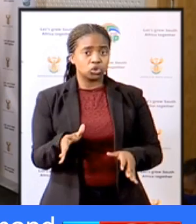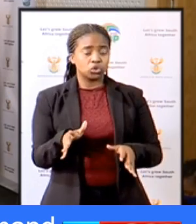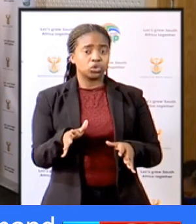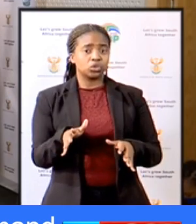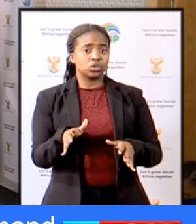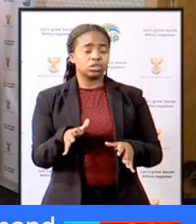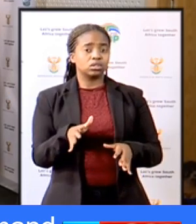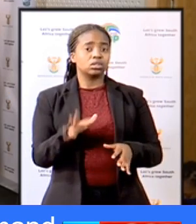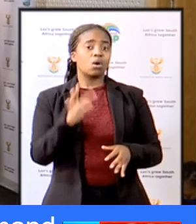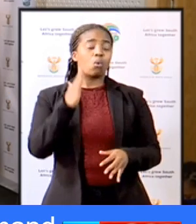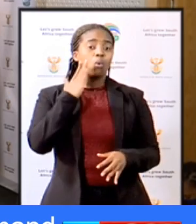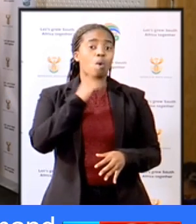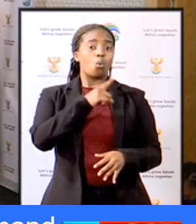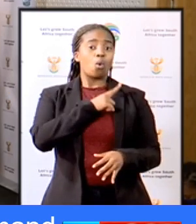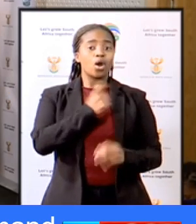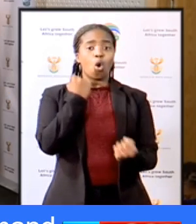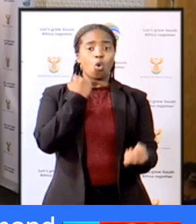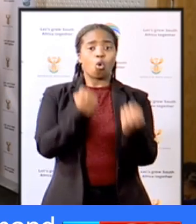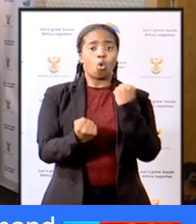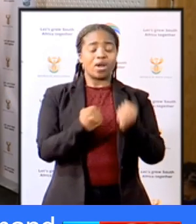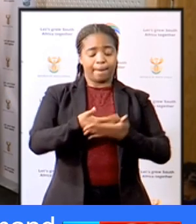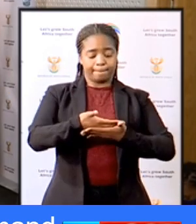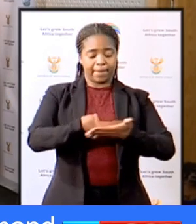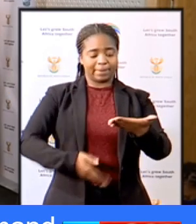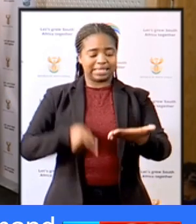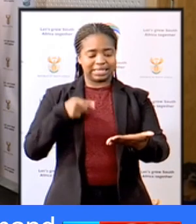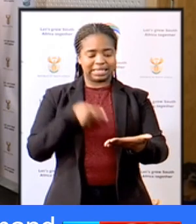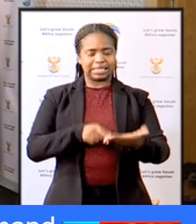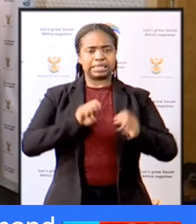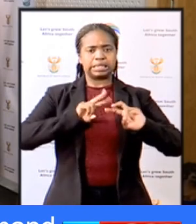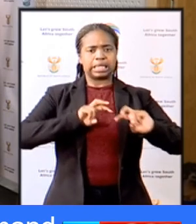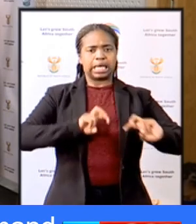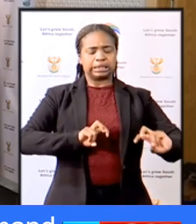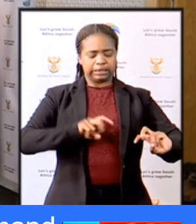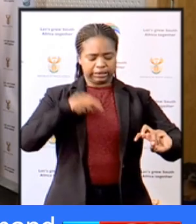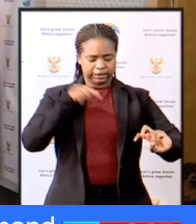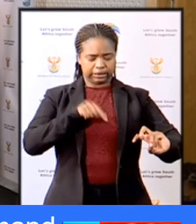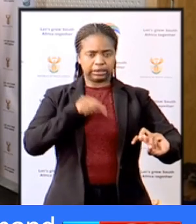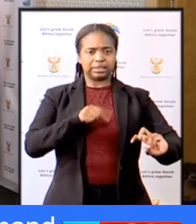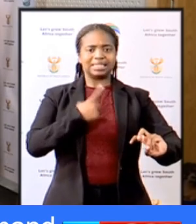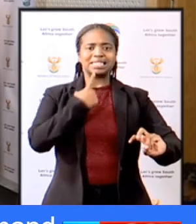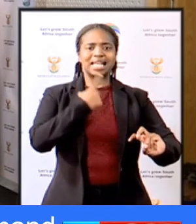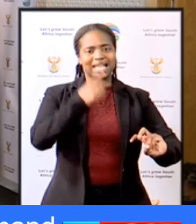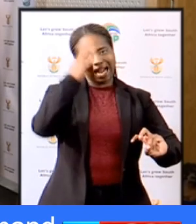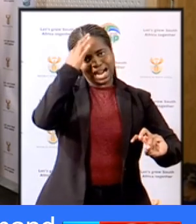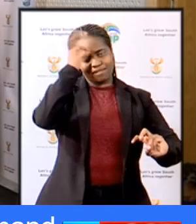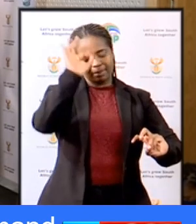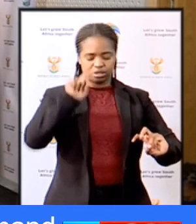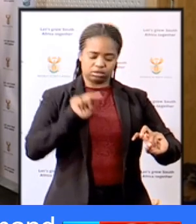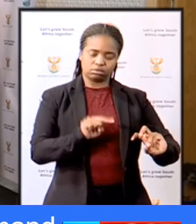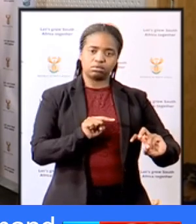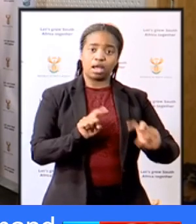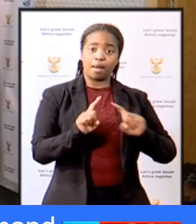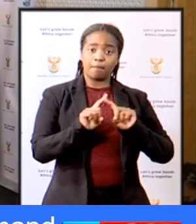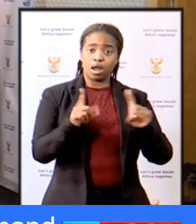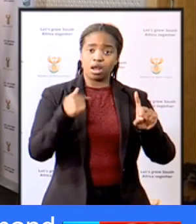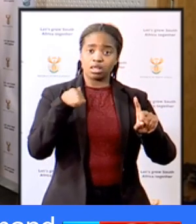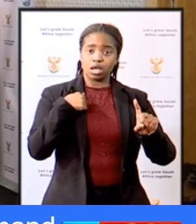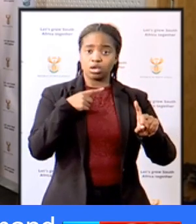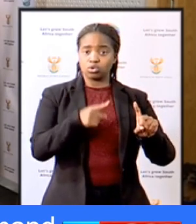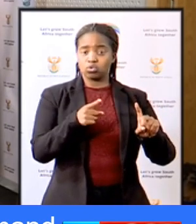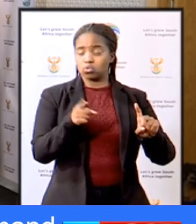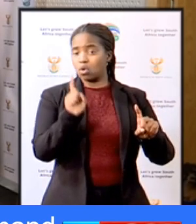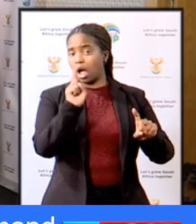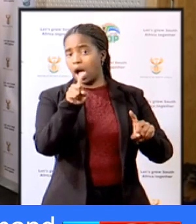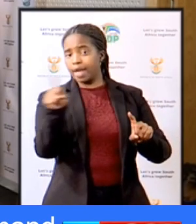From the court papers, it appears that only studies were used that affirms government's position. Did you weight these studies